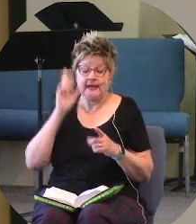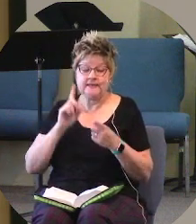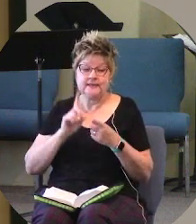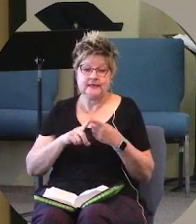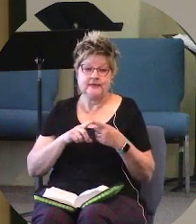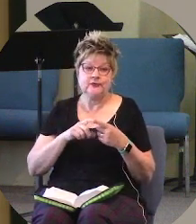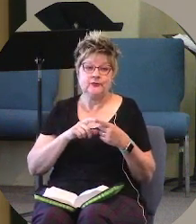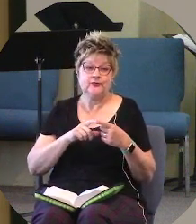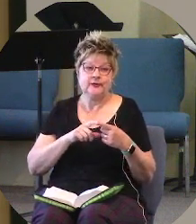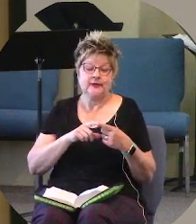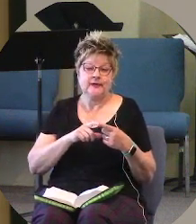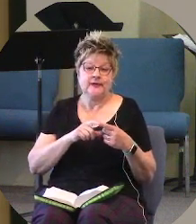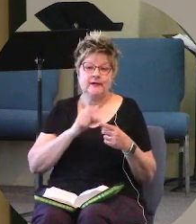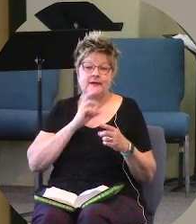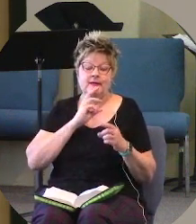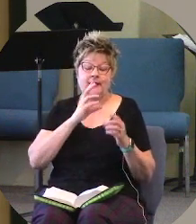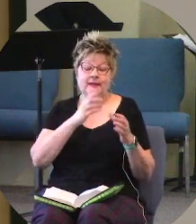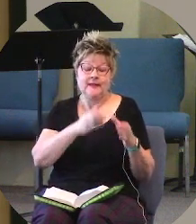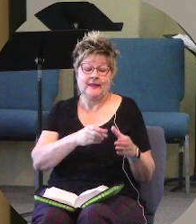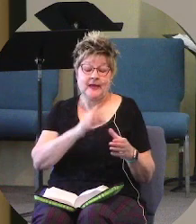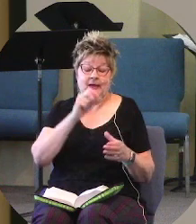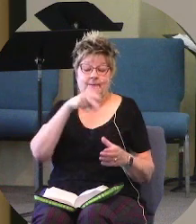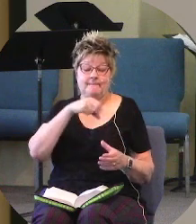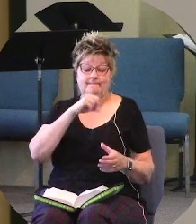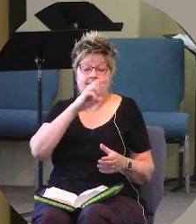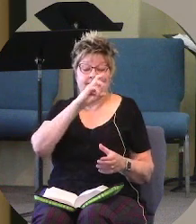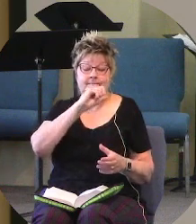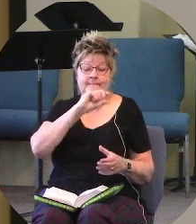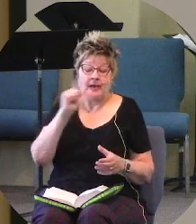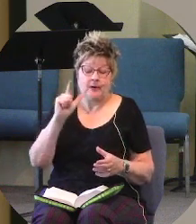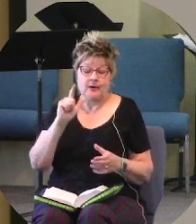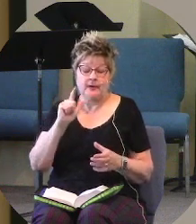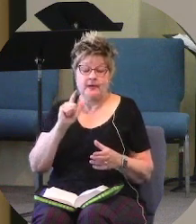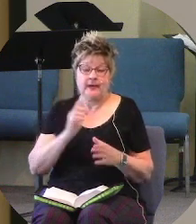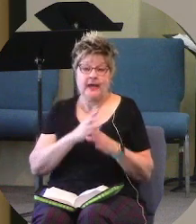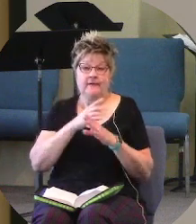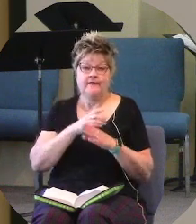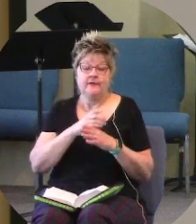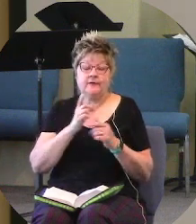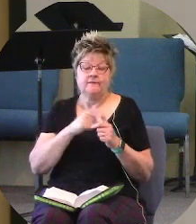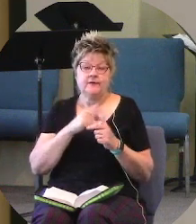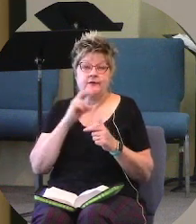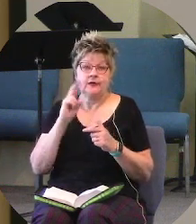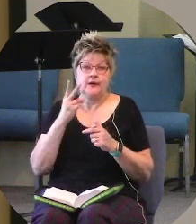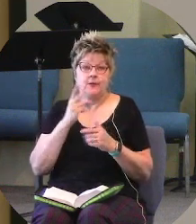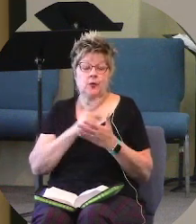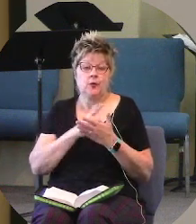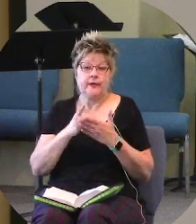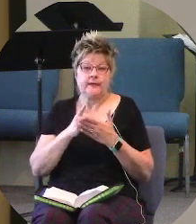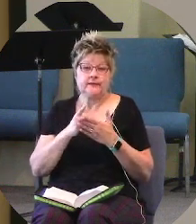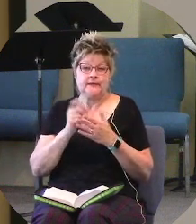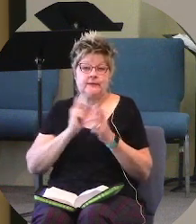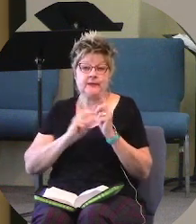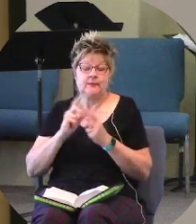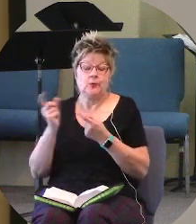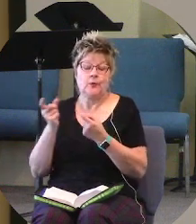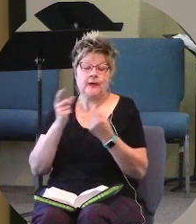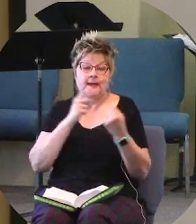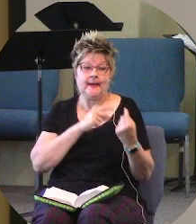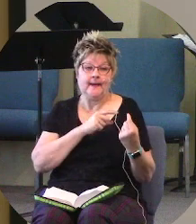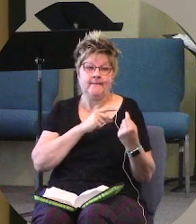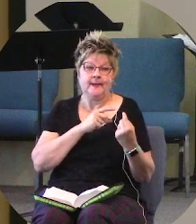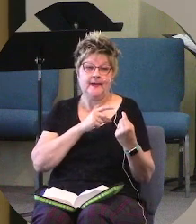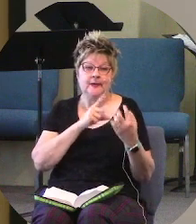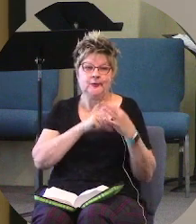like, wow. And after the first couple of weeks, we realized that people would come to Lake Powell to